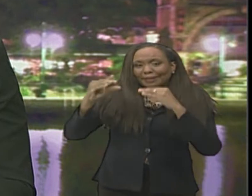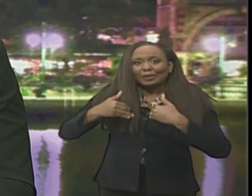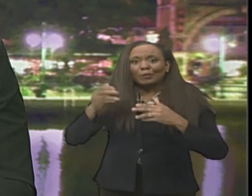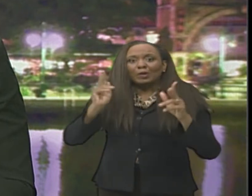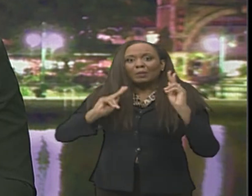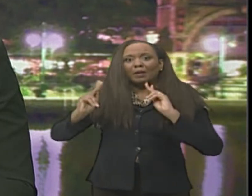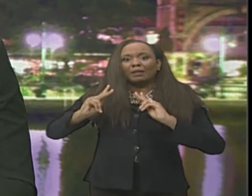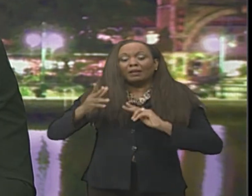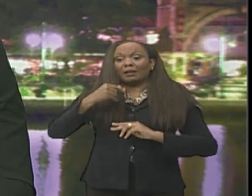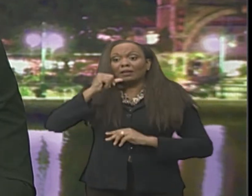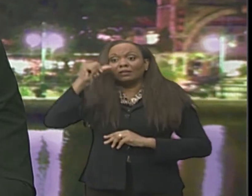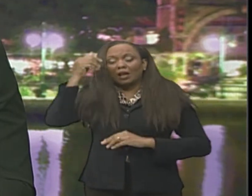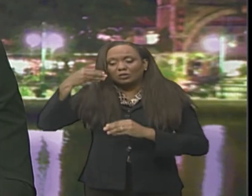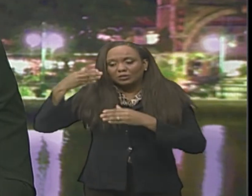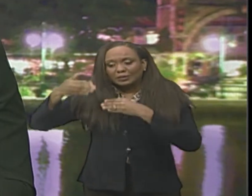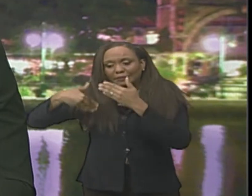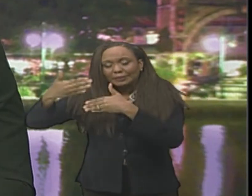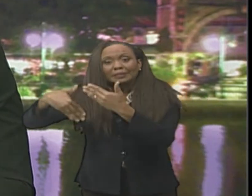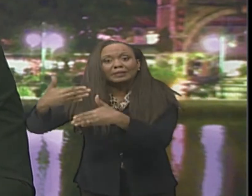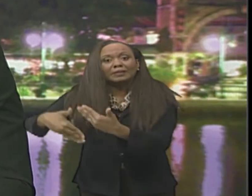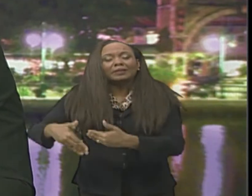and adults alike. Here's Ryan Broom.